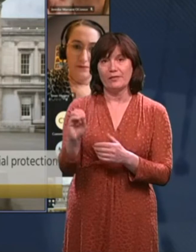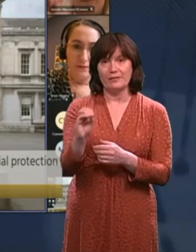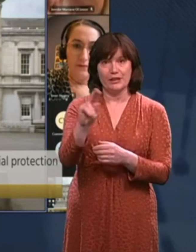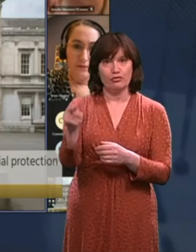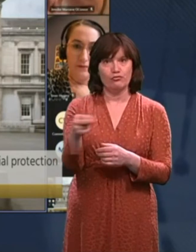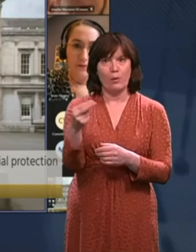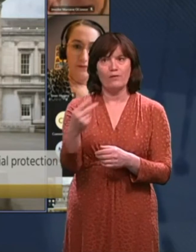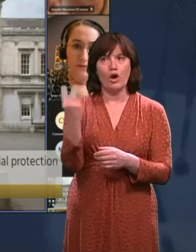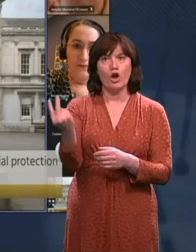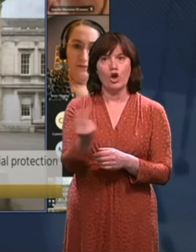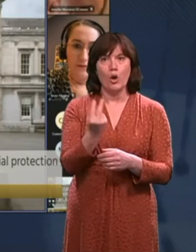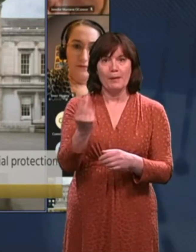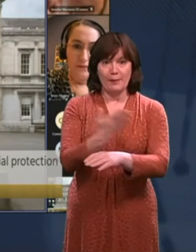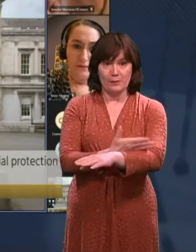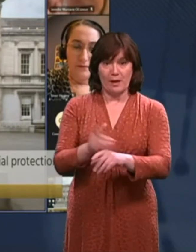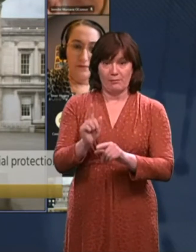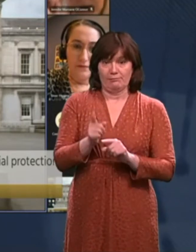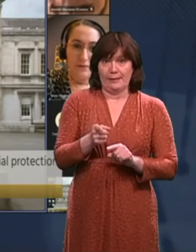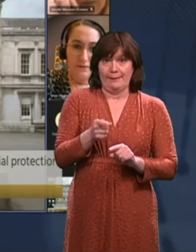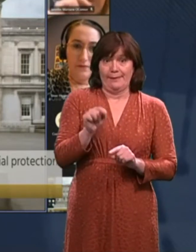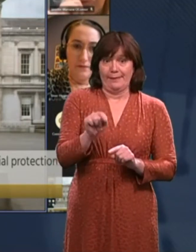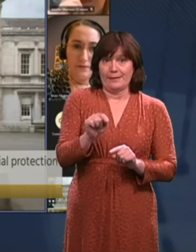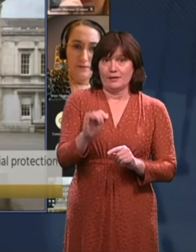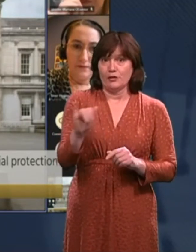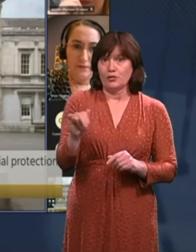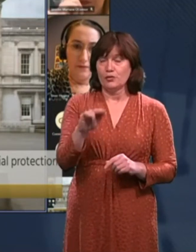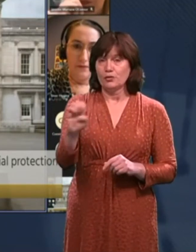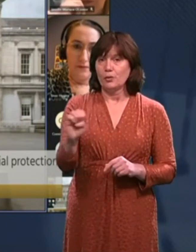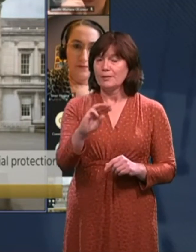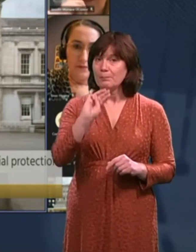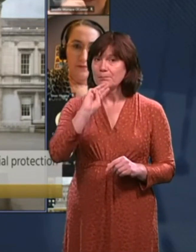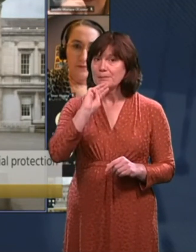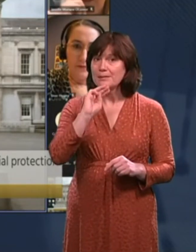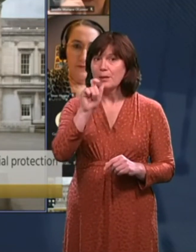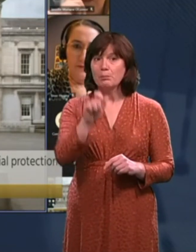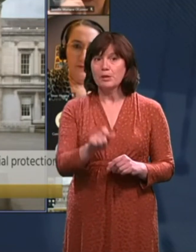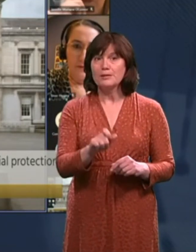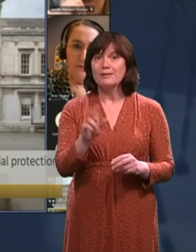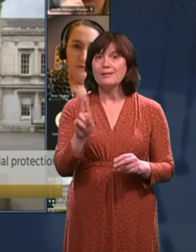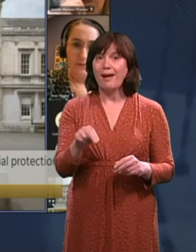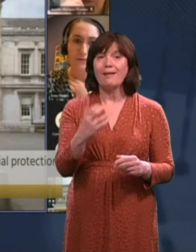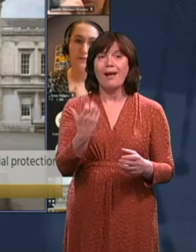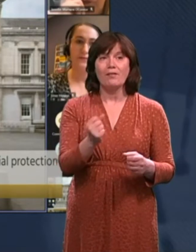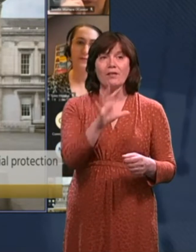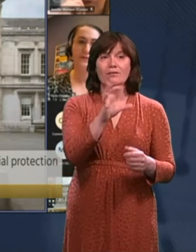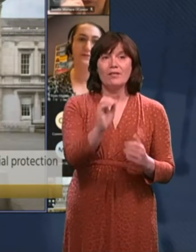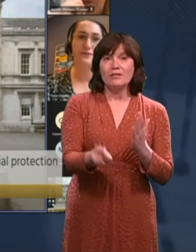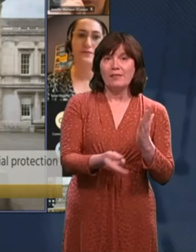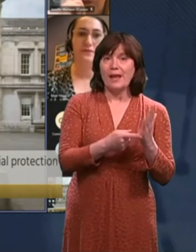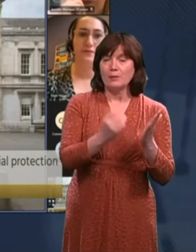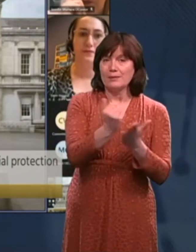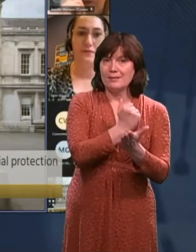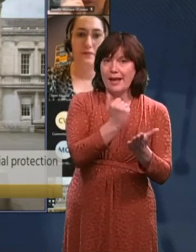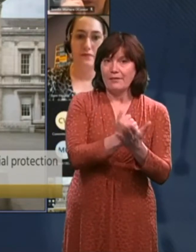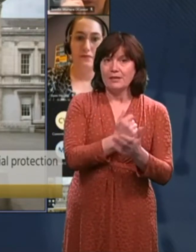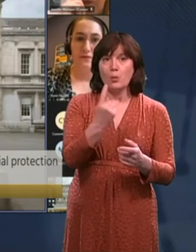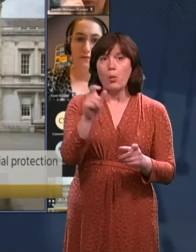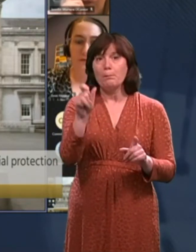and that kicks in June. So, so that means that a person could have 50,000 in the bank. One person could be